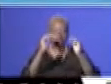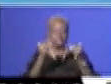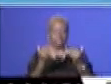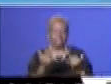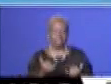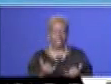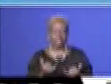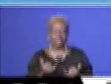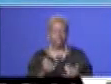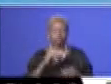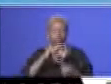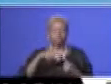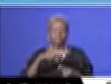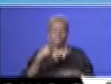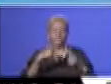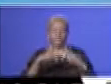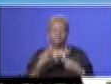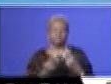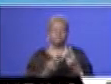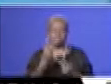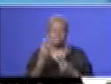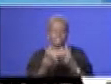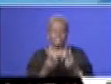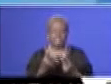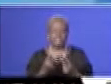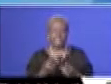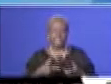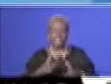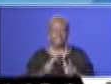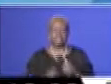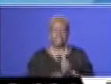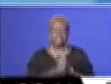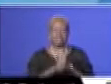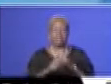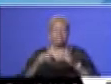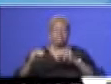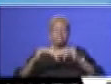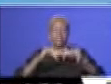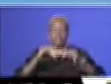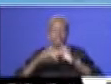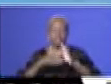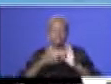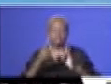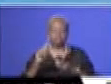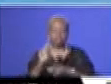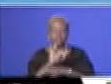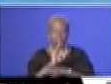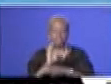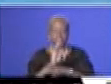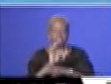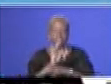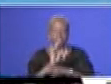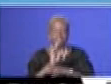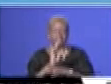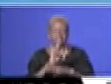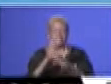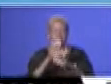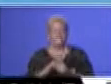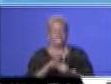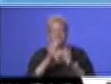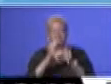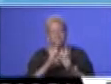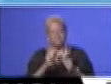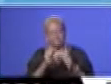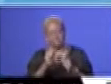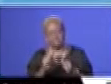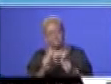let's assist them in the management of their business, right? Even if it means getting assistance with the Small Business Administration in terms